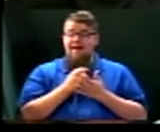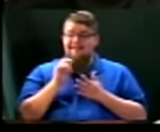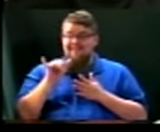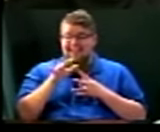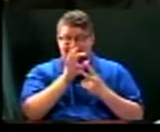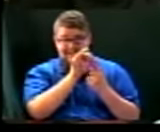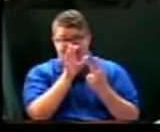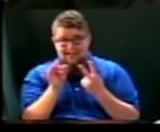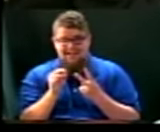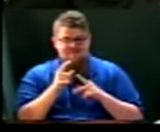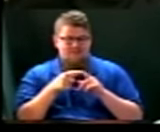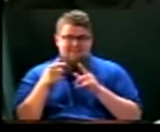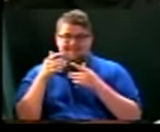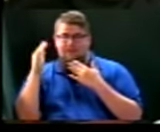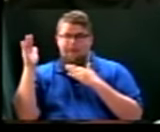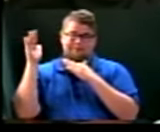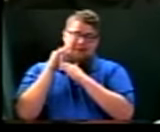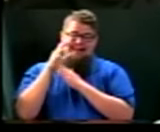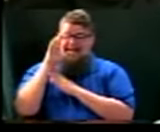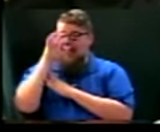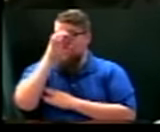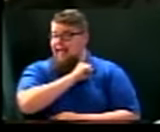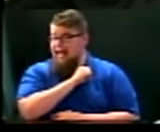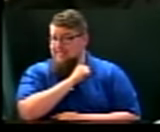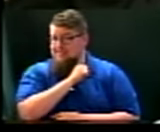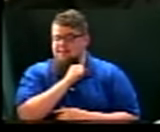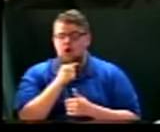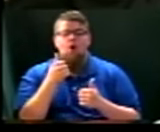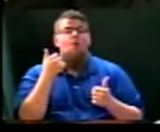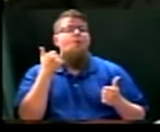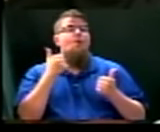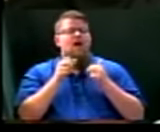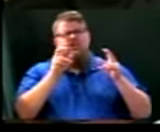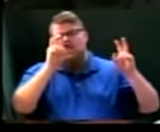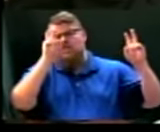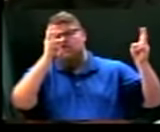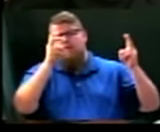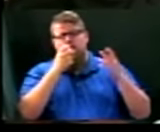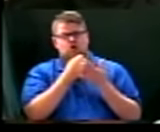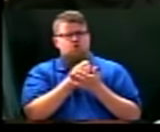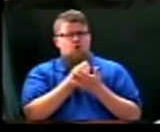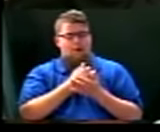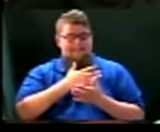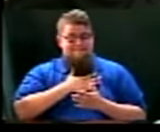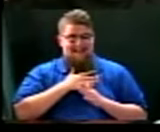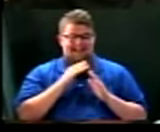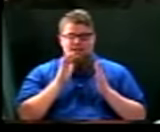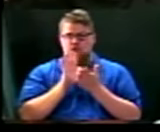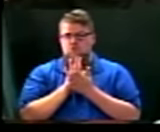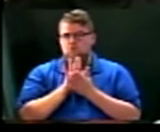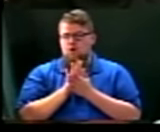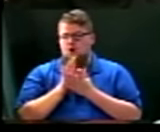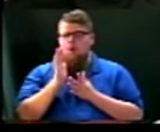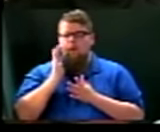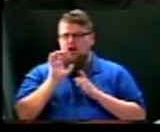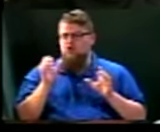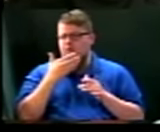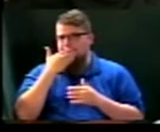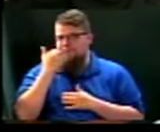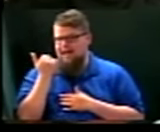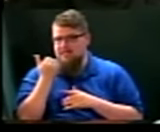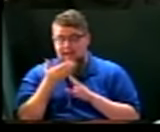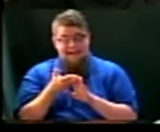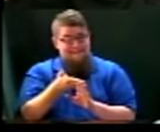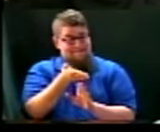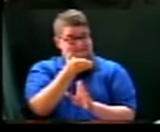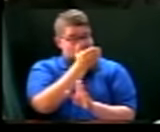by taking the very best guess as to which subject score my school will do best on before